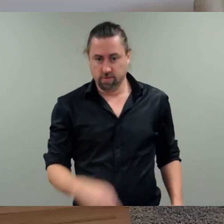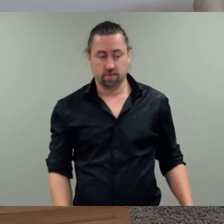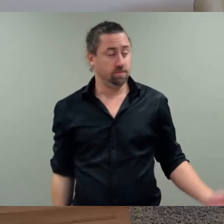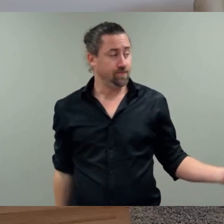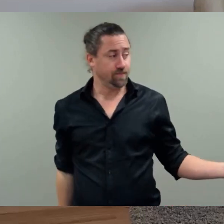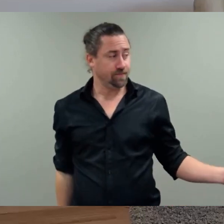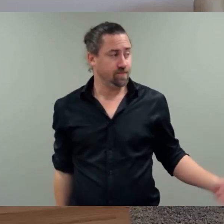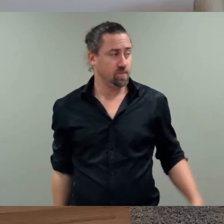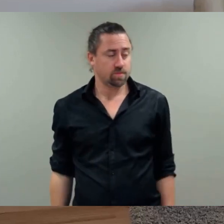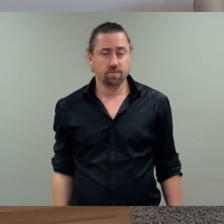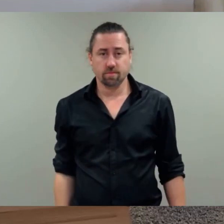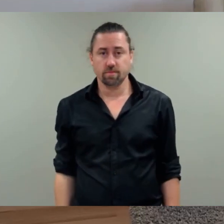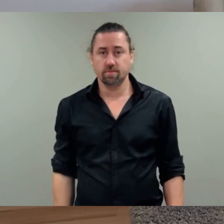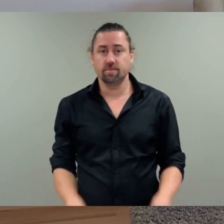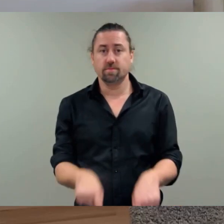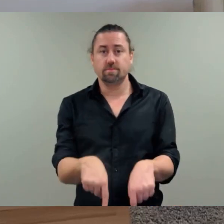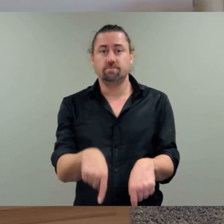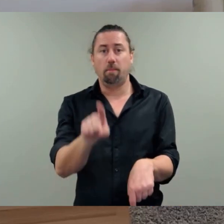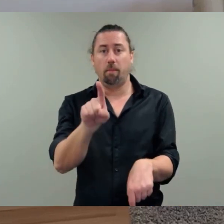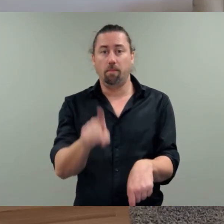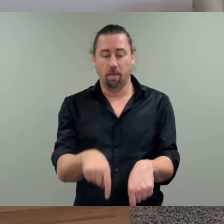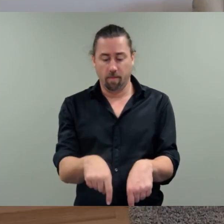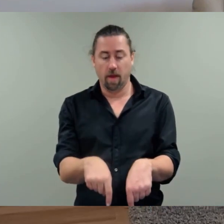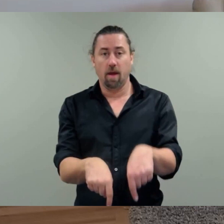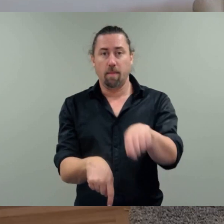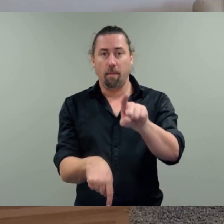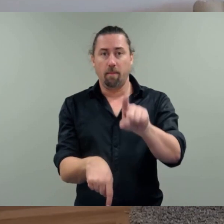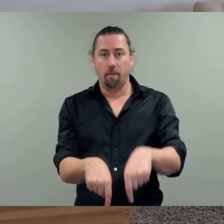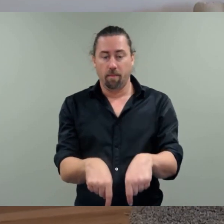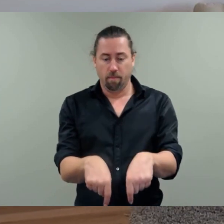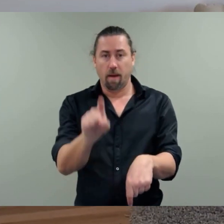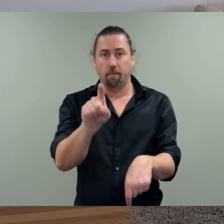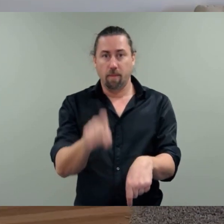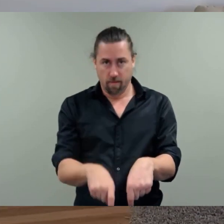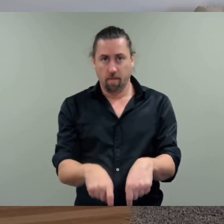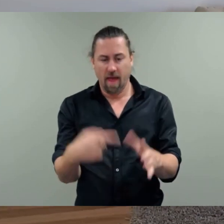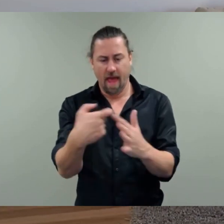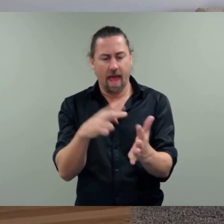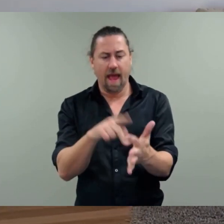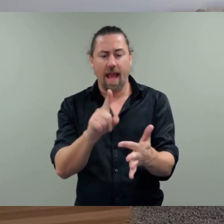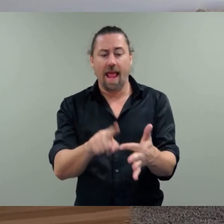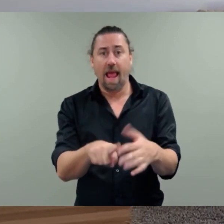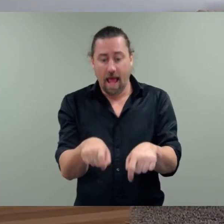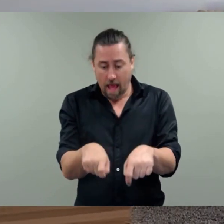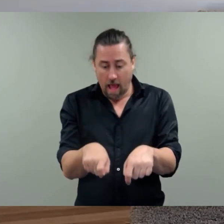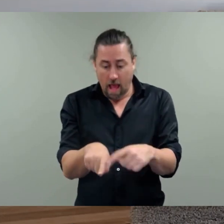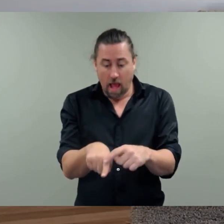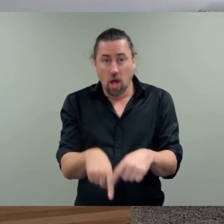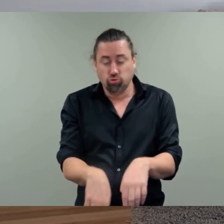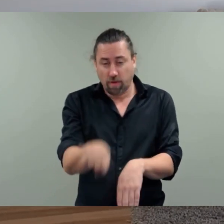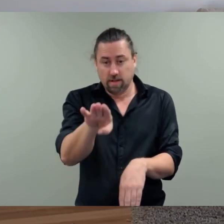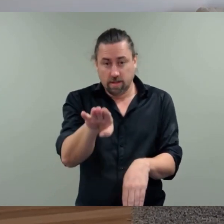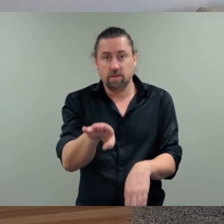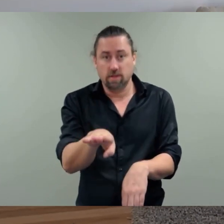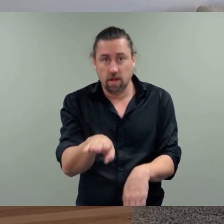facing forward, straight back. Lift your foot just off the floor while you extend and straighten your right leg, where your